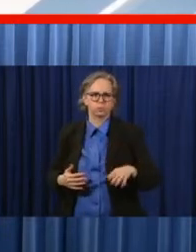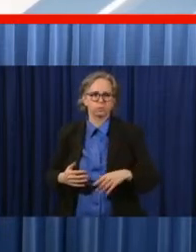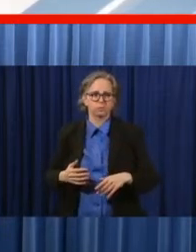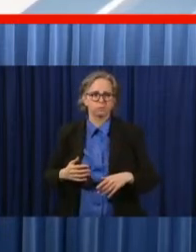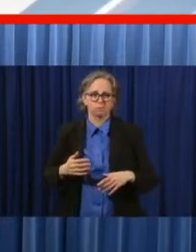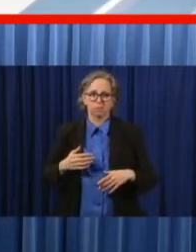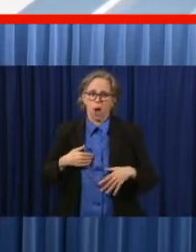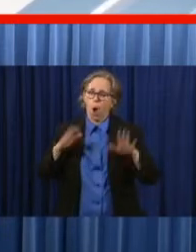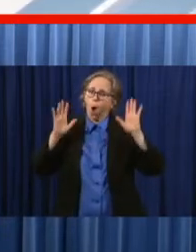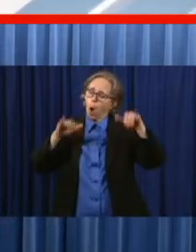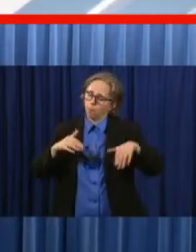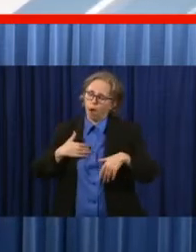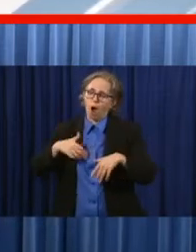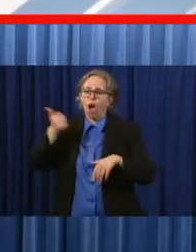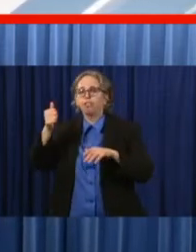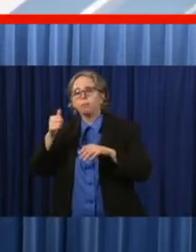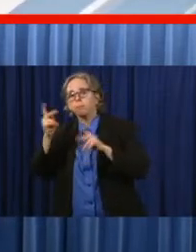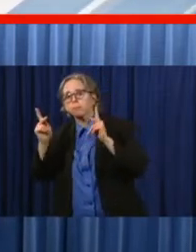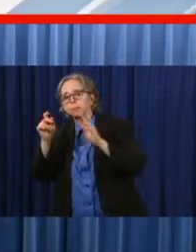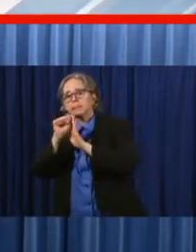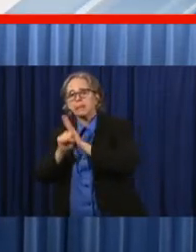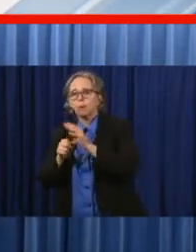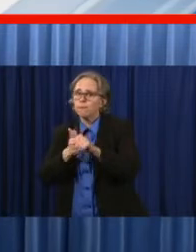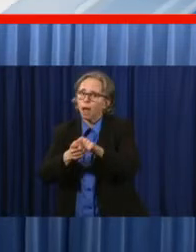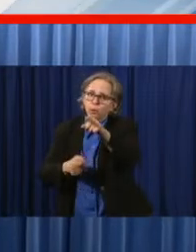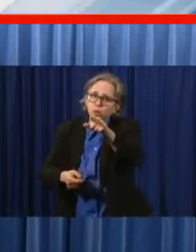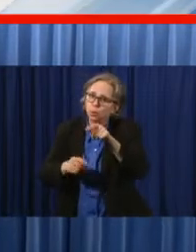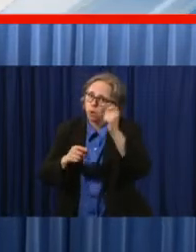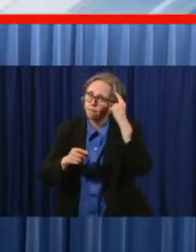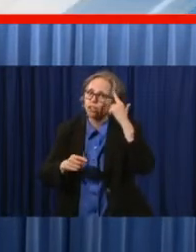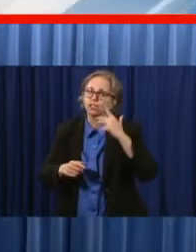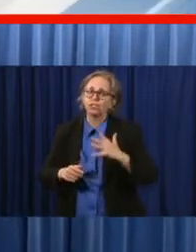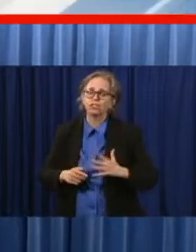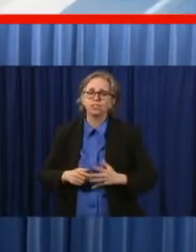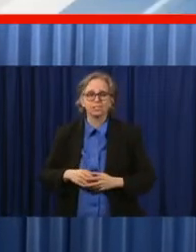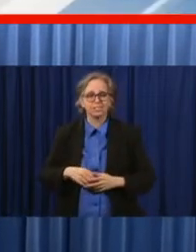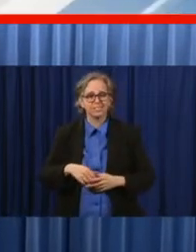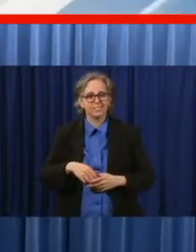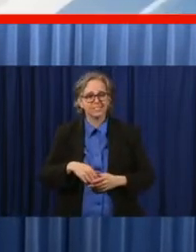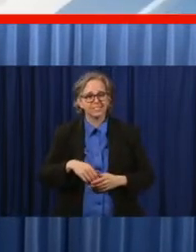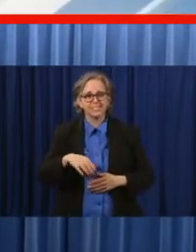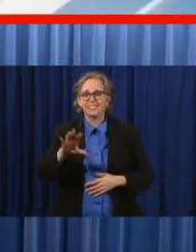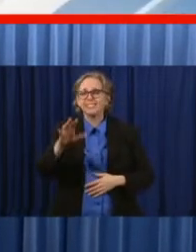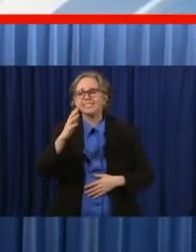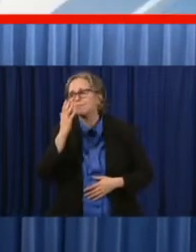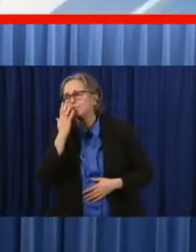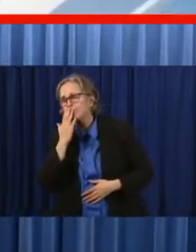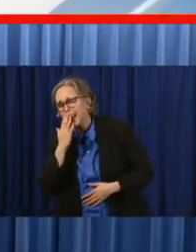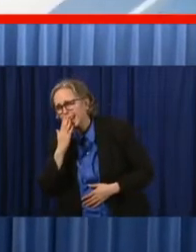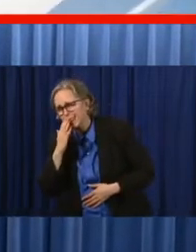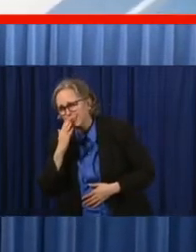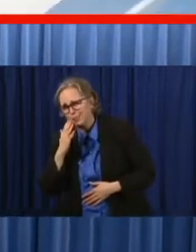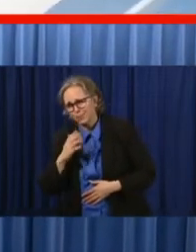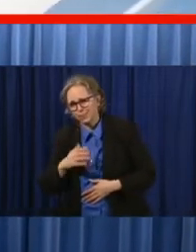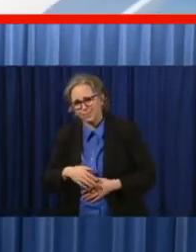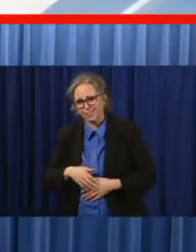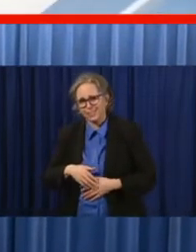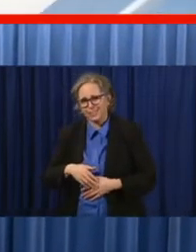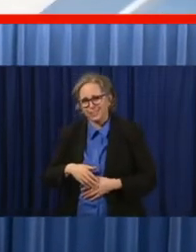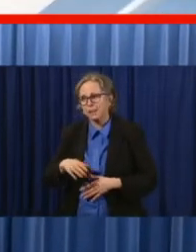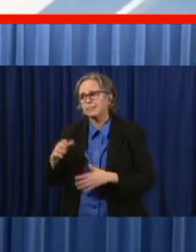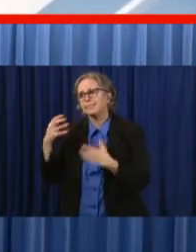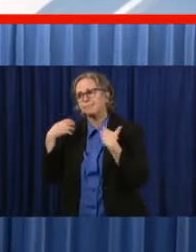too. Stacy, thank you. Thank We you. appreciate it. Thanks for Be being with well. us. Appreciate it very